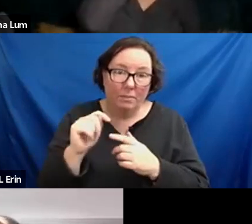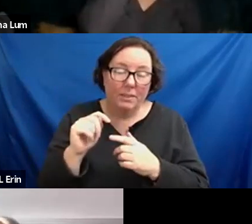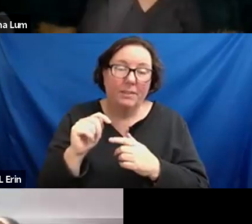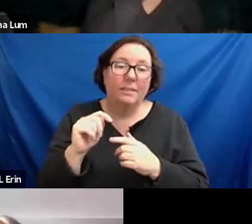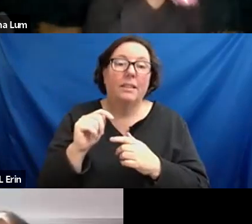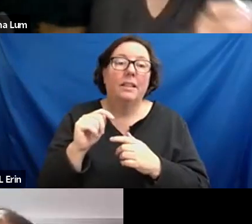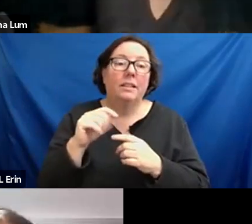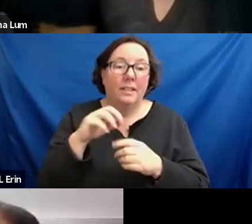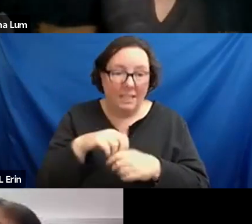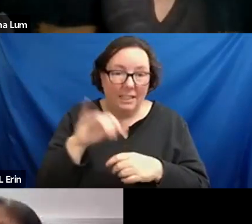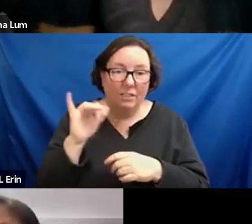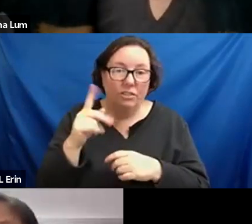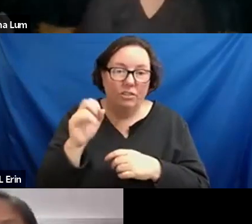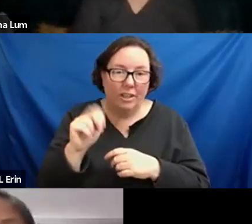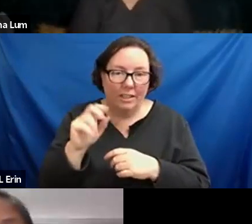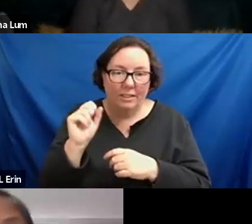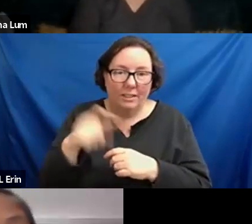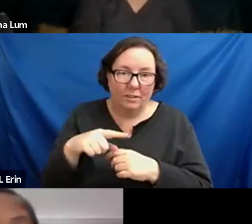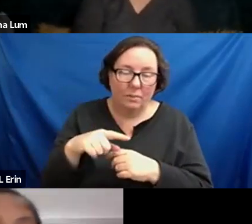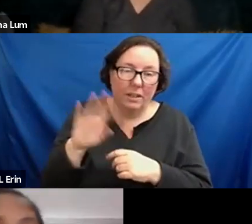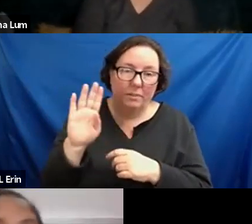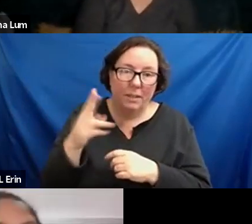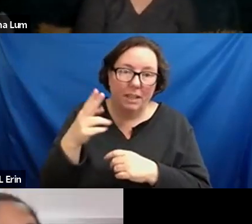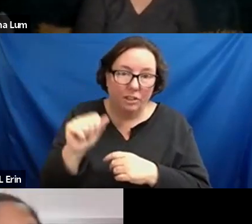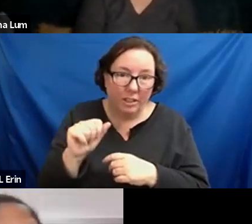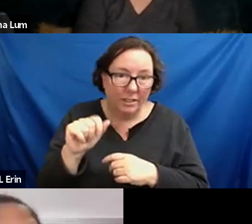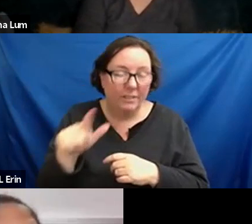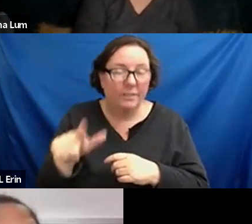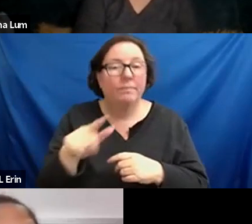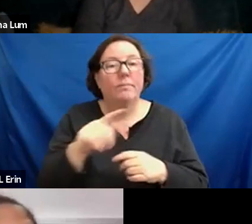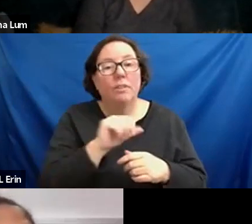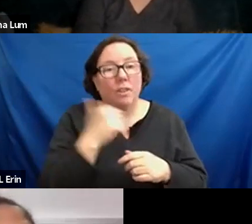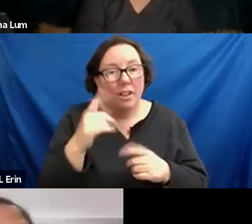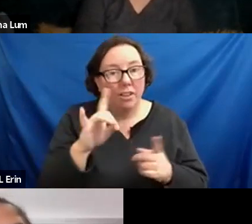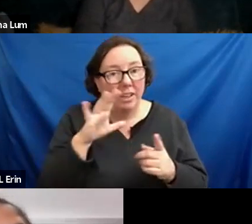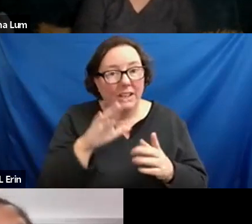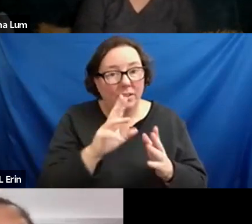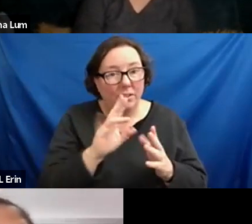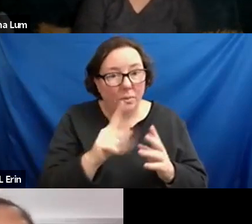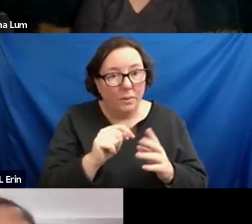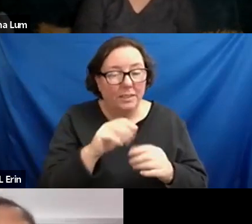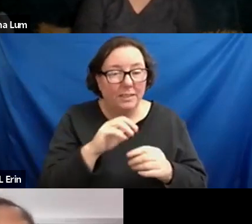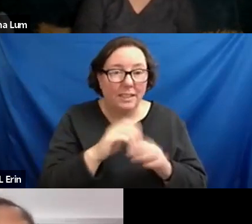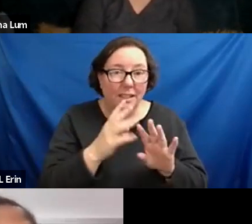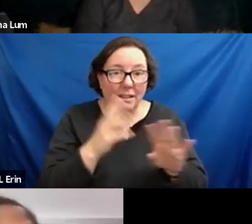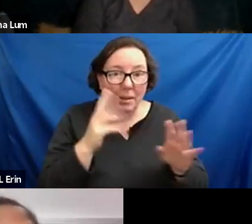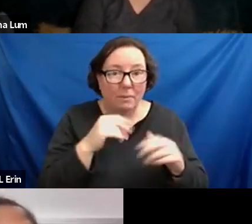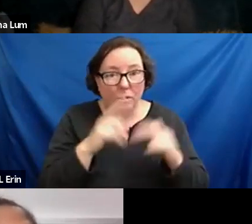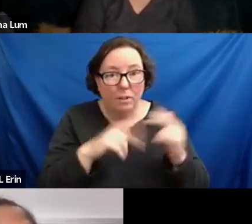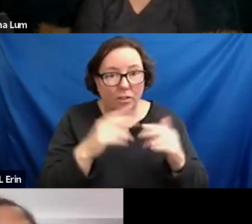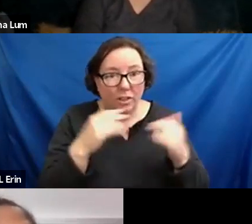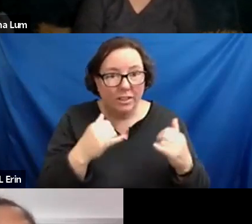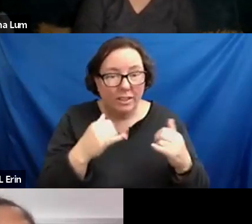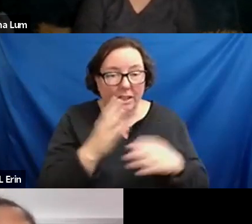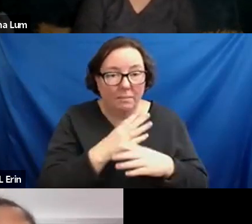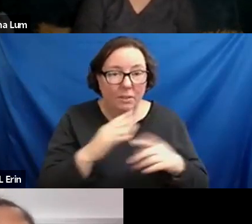Jackson Square. There are another 800 plus deed restricted affordable housing units, either in the pipeline or under construction